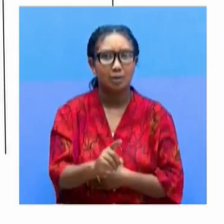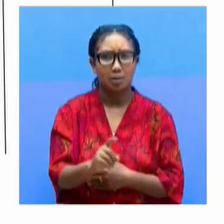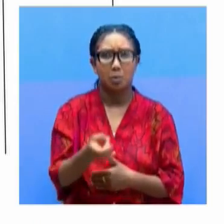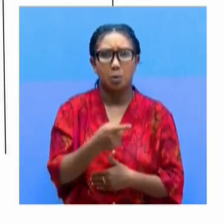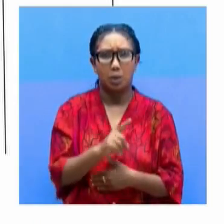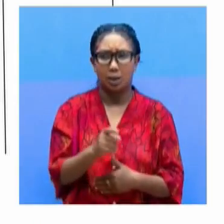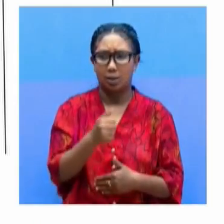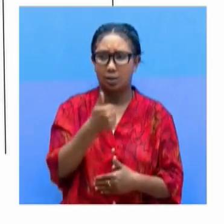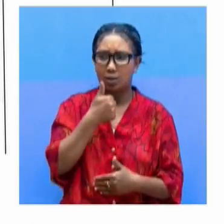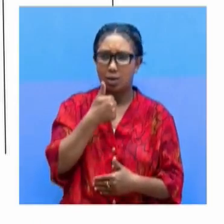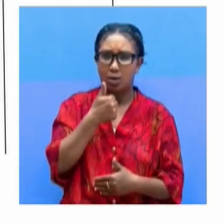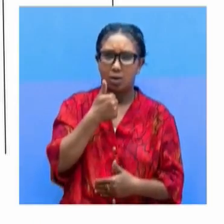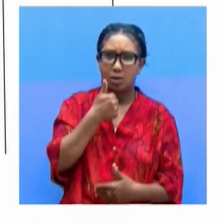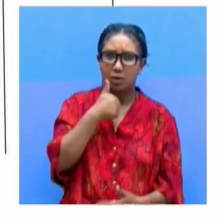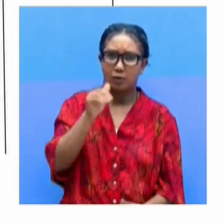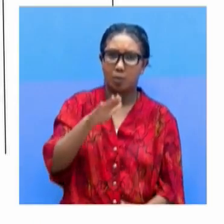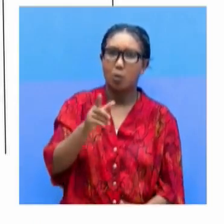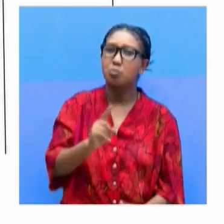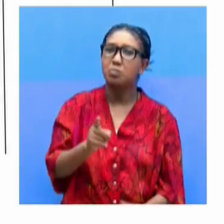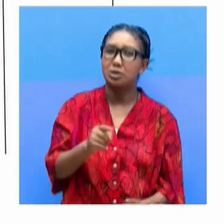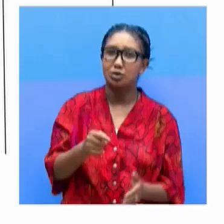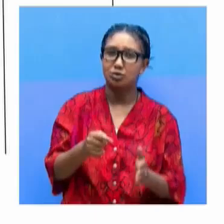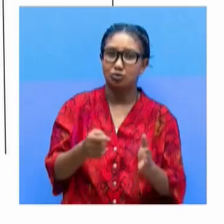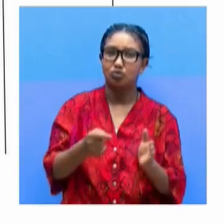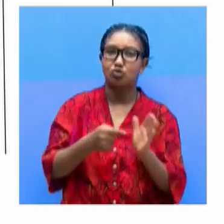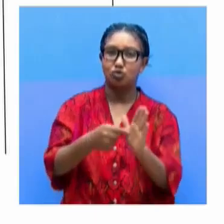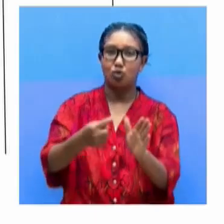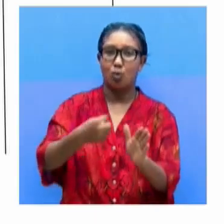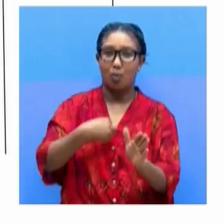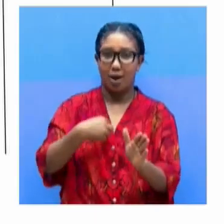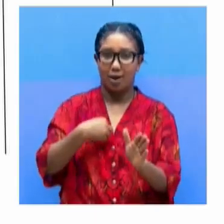does that person wanted? To show my